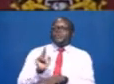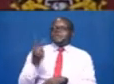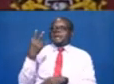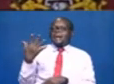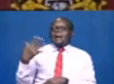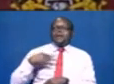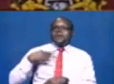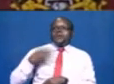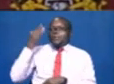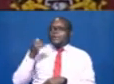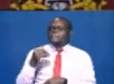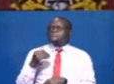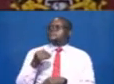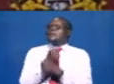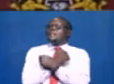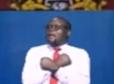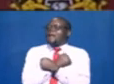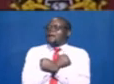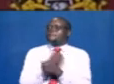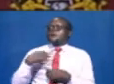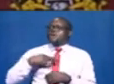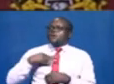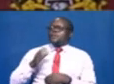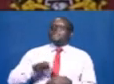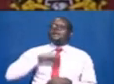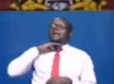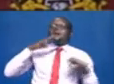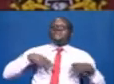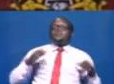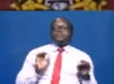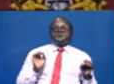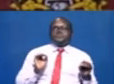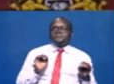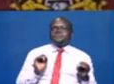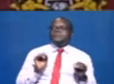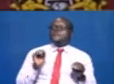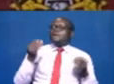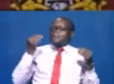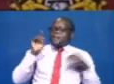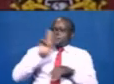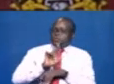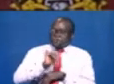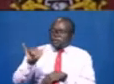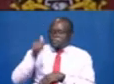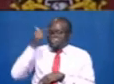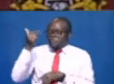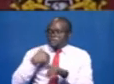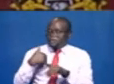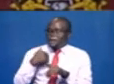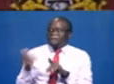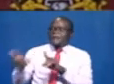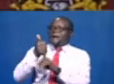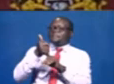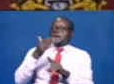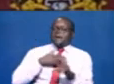they like wearing the clothes of the dead people, as you are telling us. They wear mtumba because you have captured our